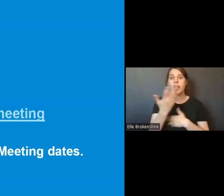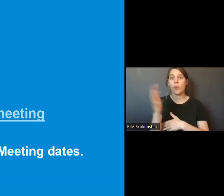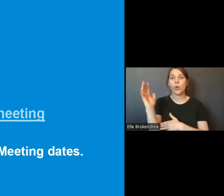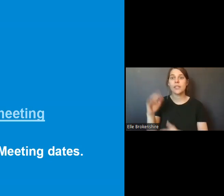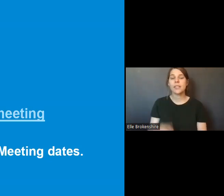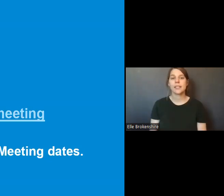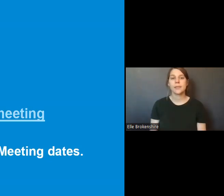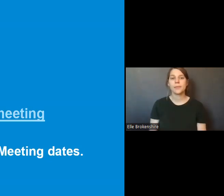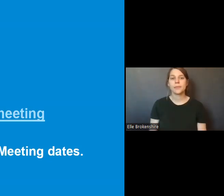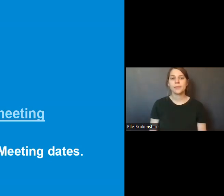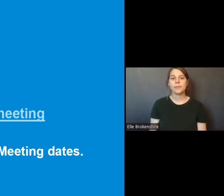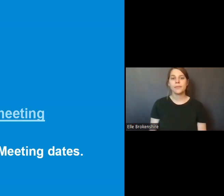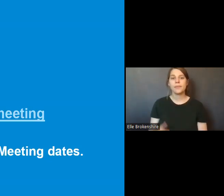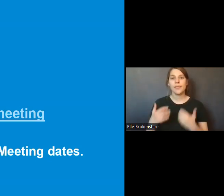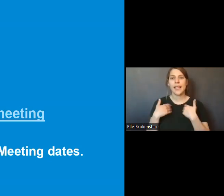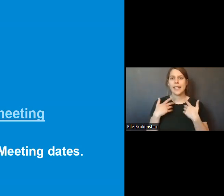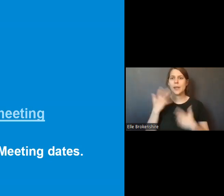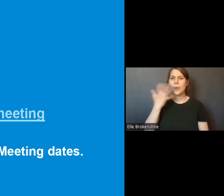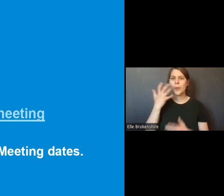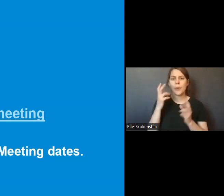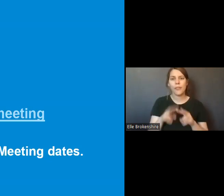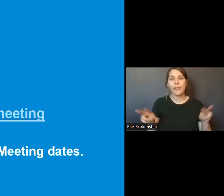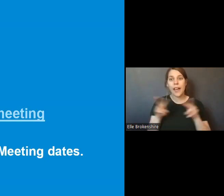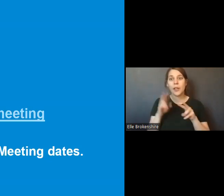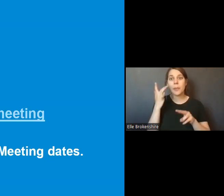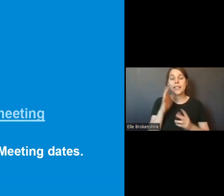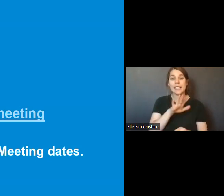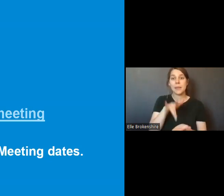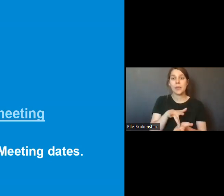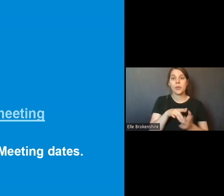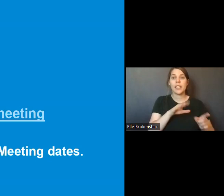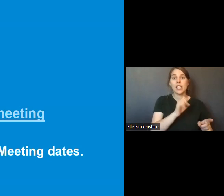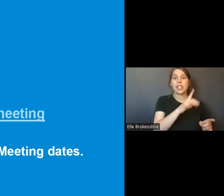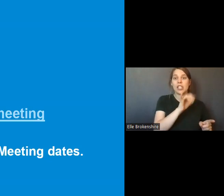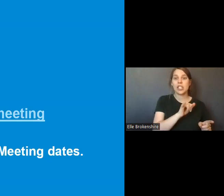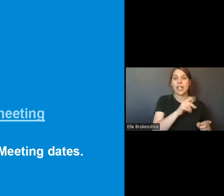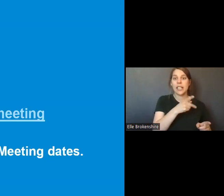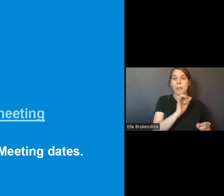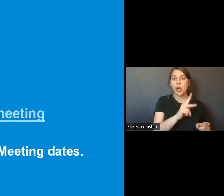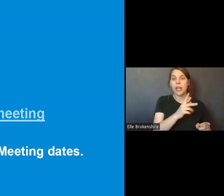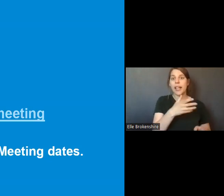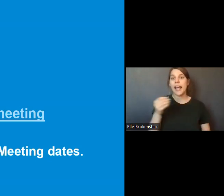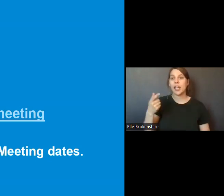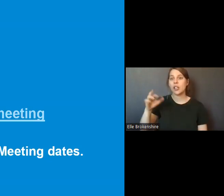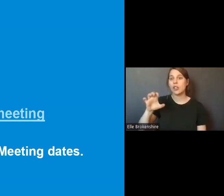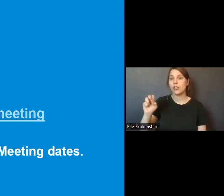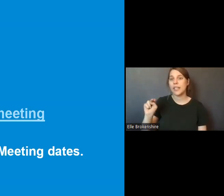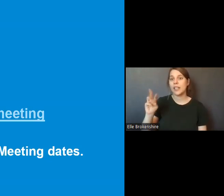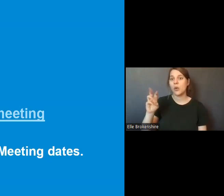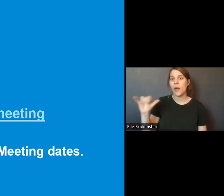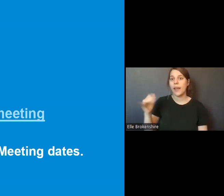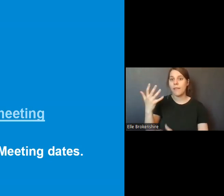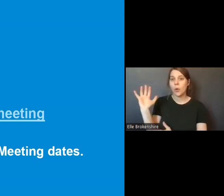its isolated value because of its placement between Shenley Park and the Greenway forests at the top of Elizabeth Street. This